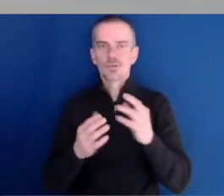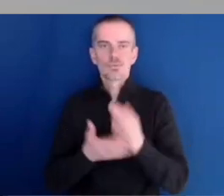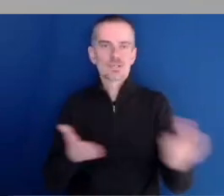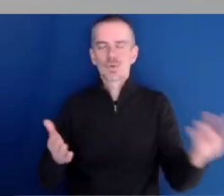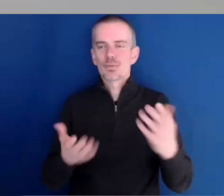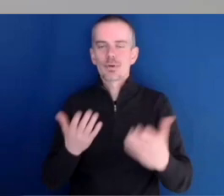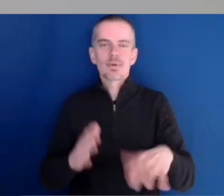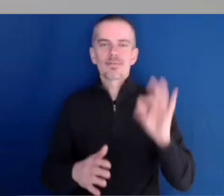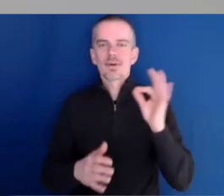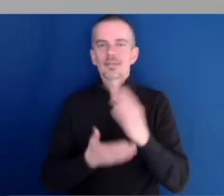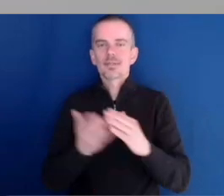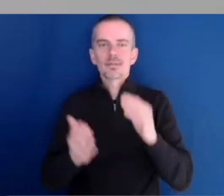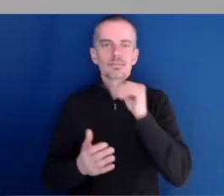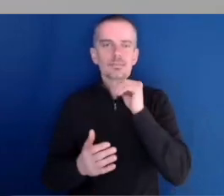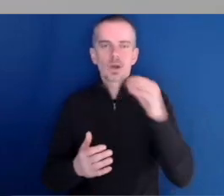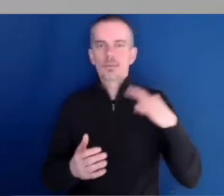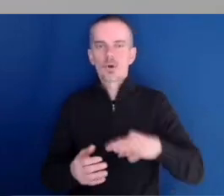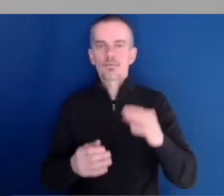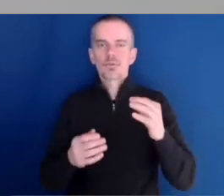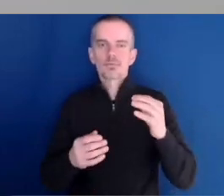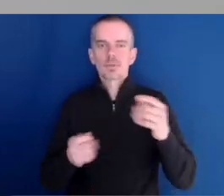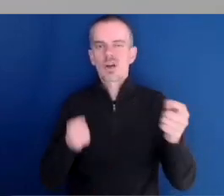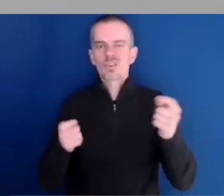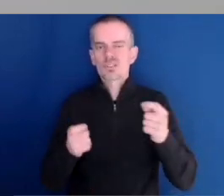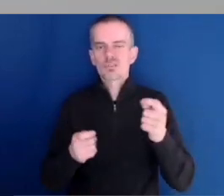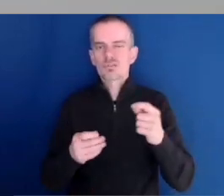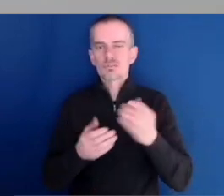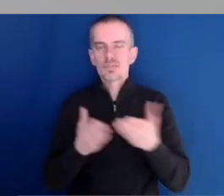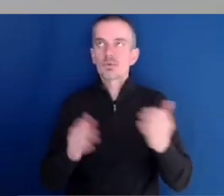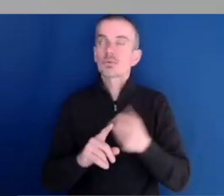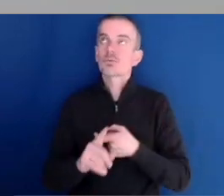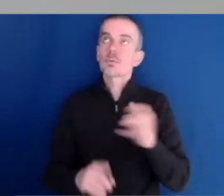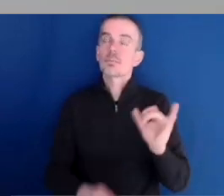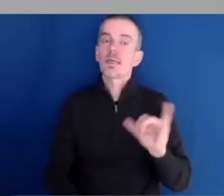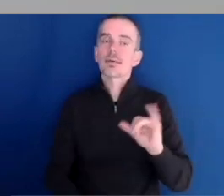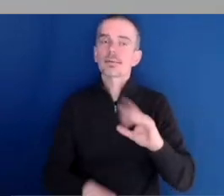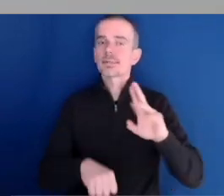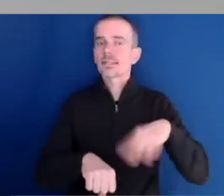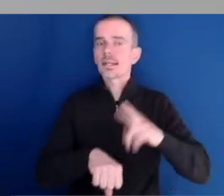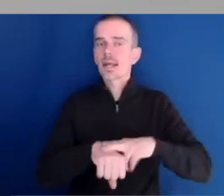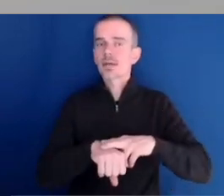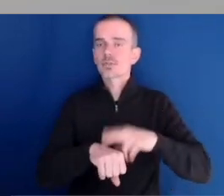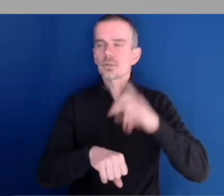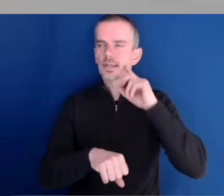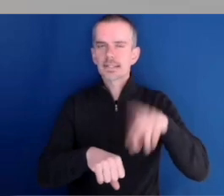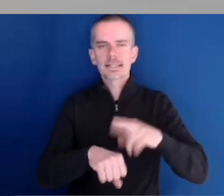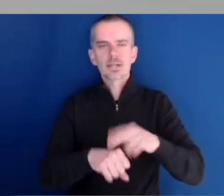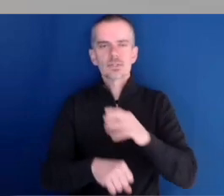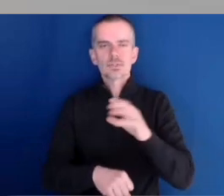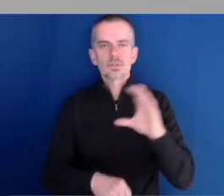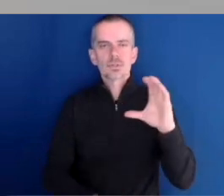some nonprofit governance materials through maybe like the national, I think it's the National Council